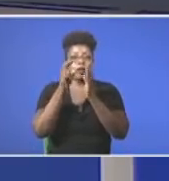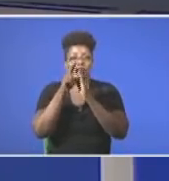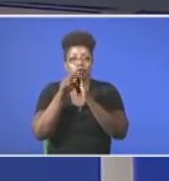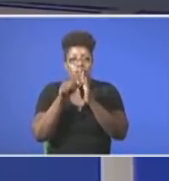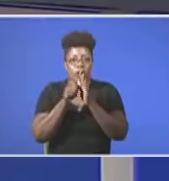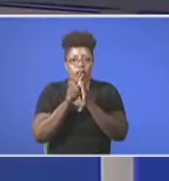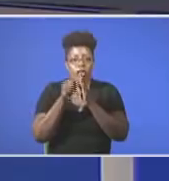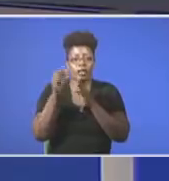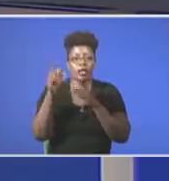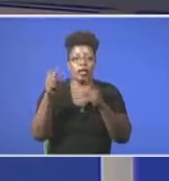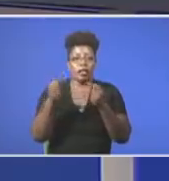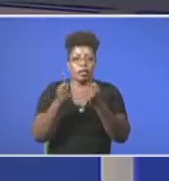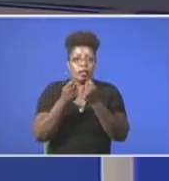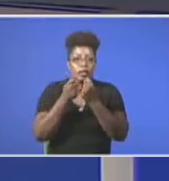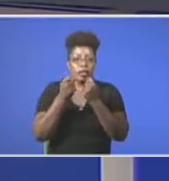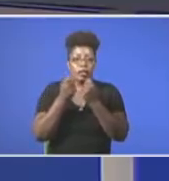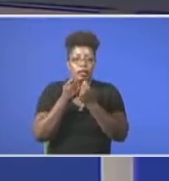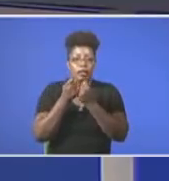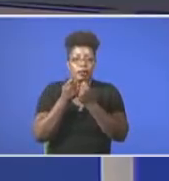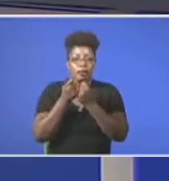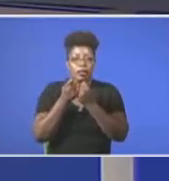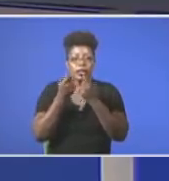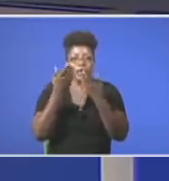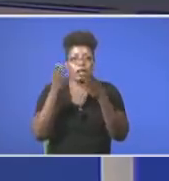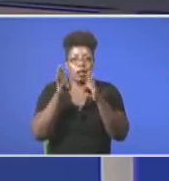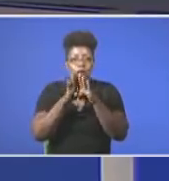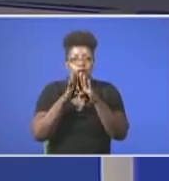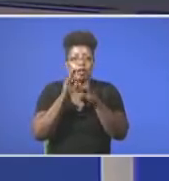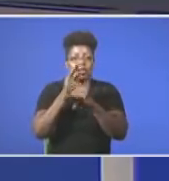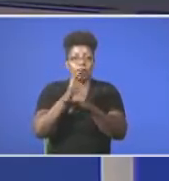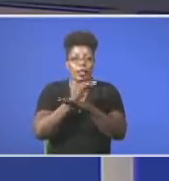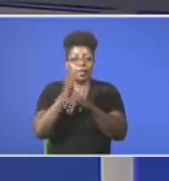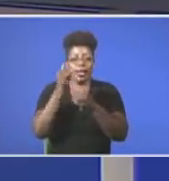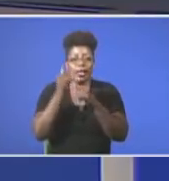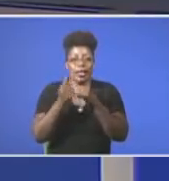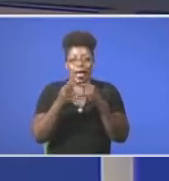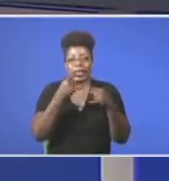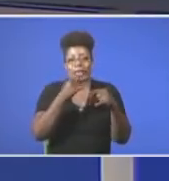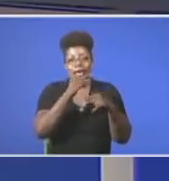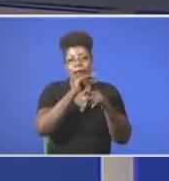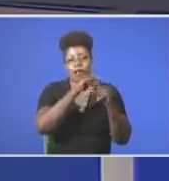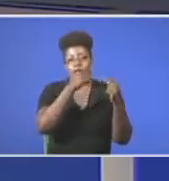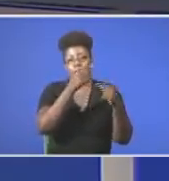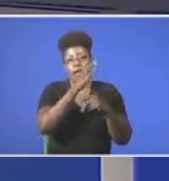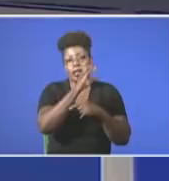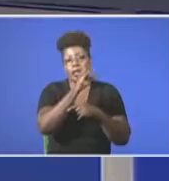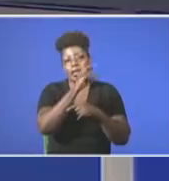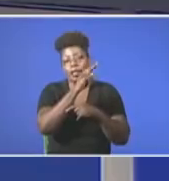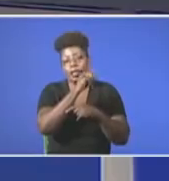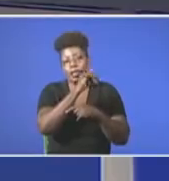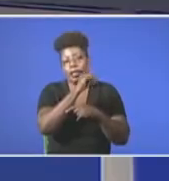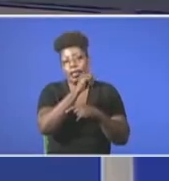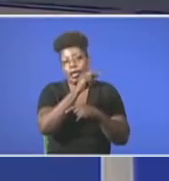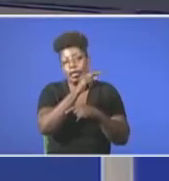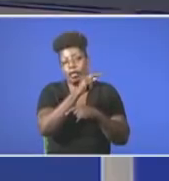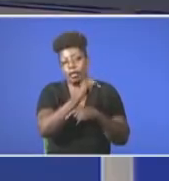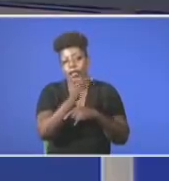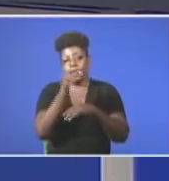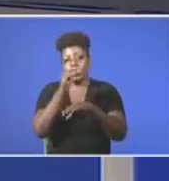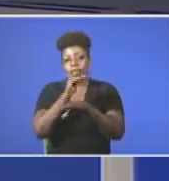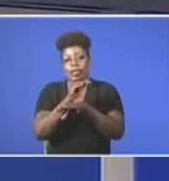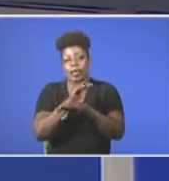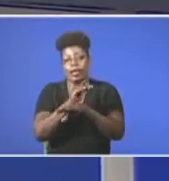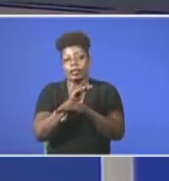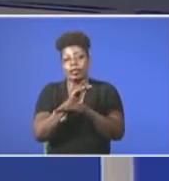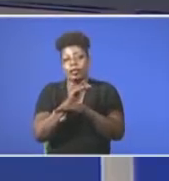out tonight at the Kendall Isaacs Gym. The final game, Grand Canyon, of course, you'd remember on Monday, they beat the Providence Storm. Tonight, taking